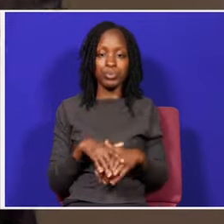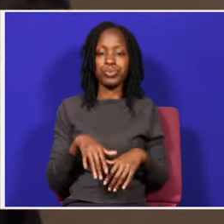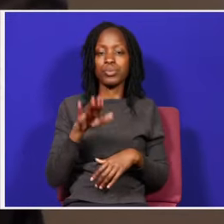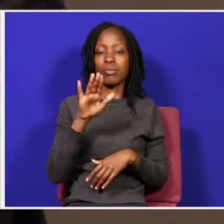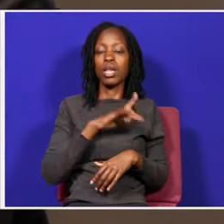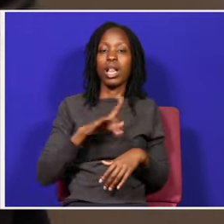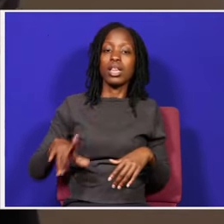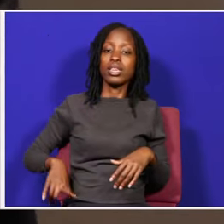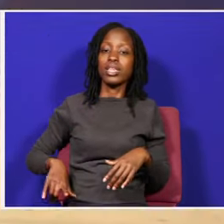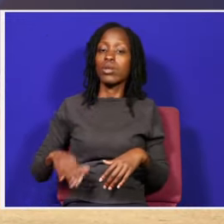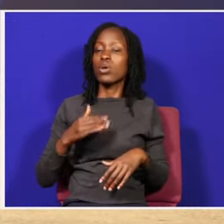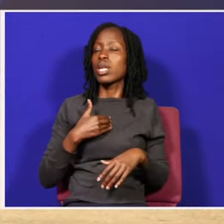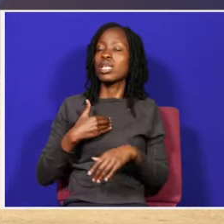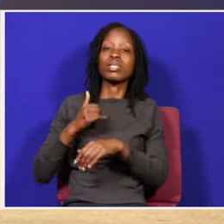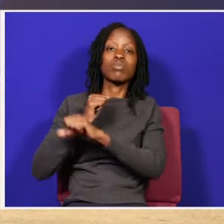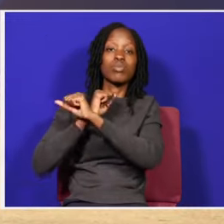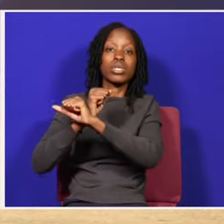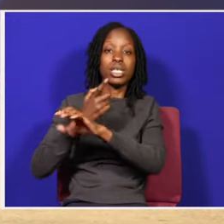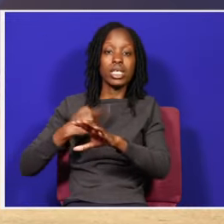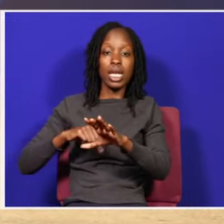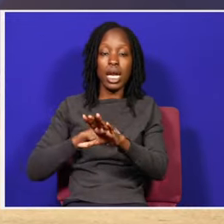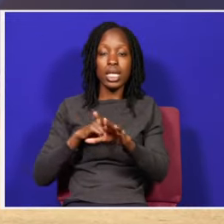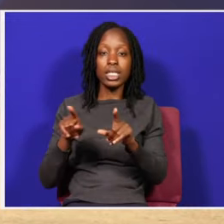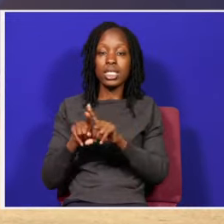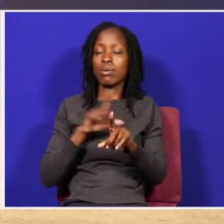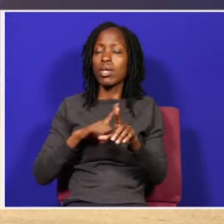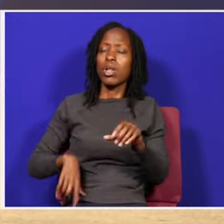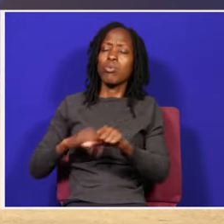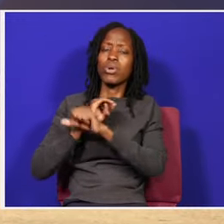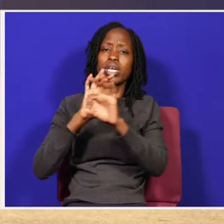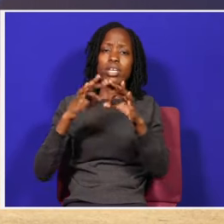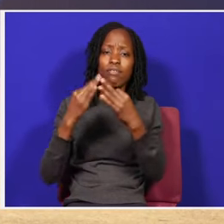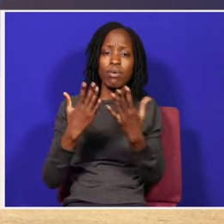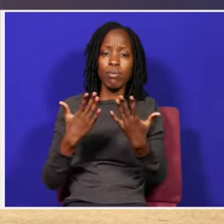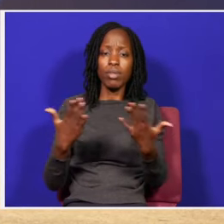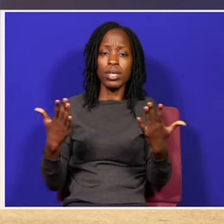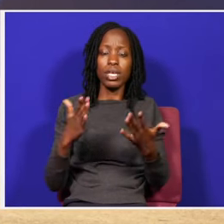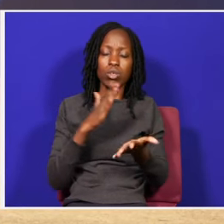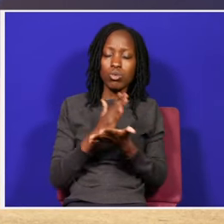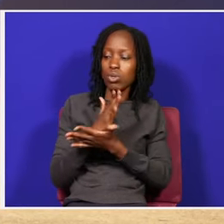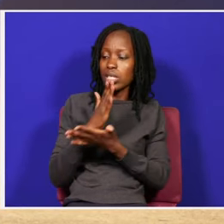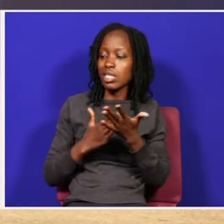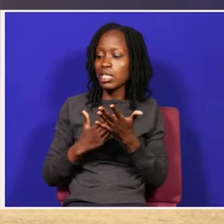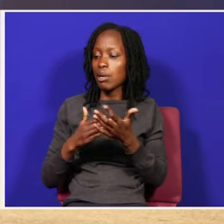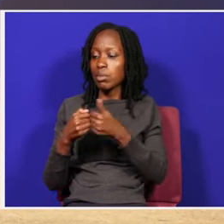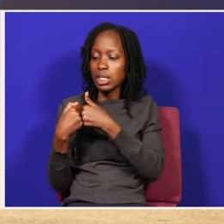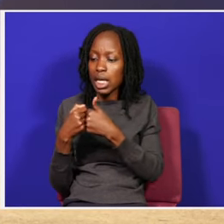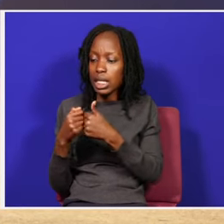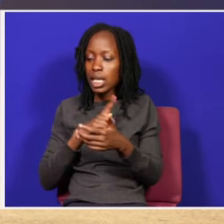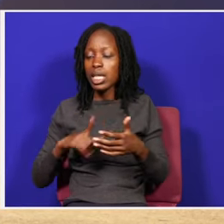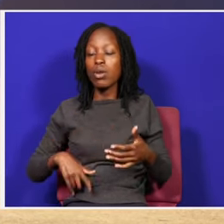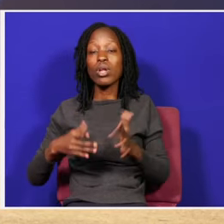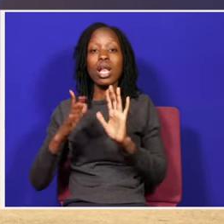God has watched over you and I, and He's watched over our families. There are certain things He allowed us to experience. There are certain things that He